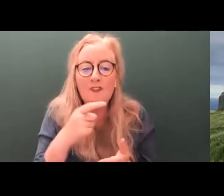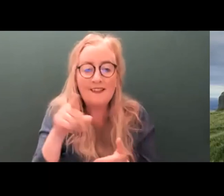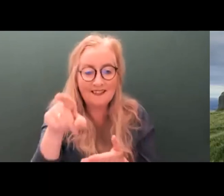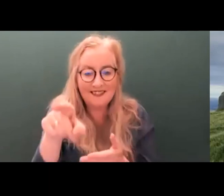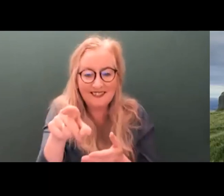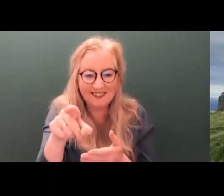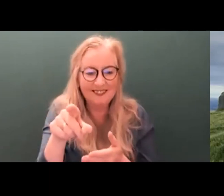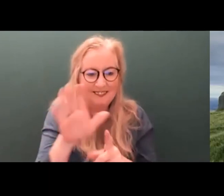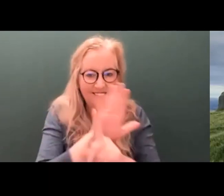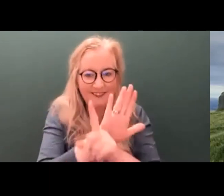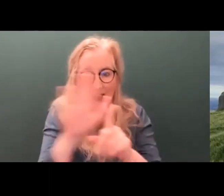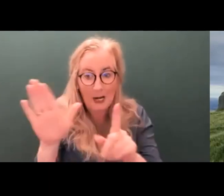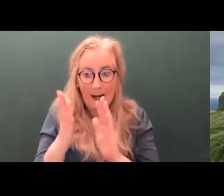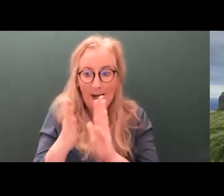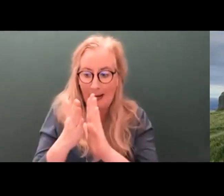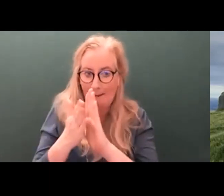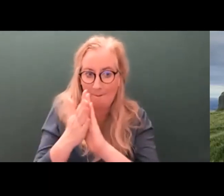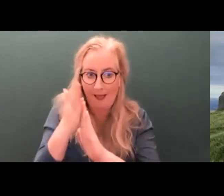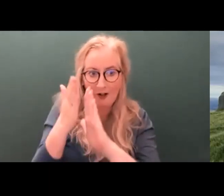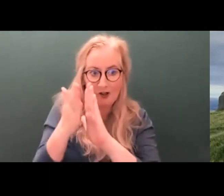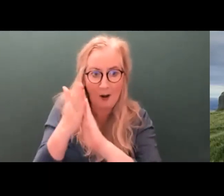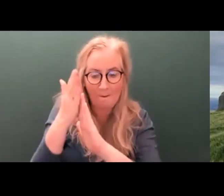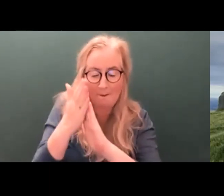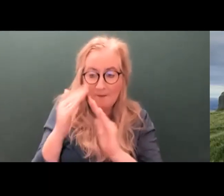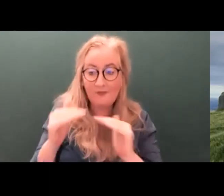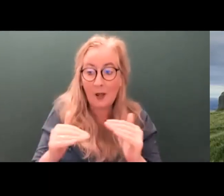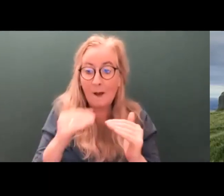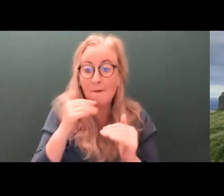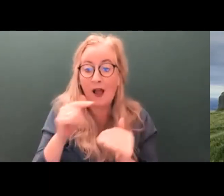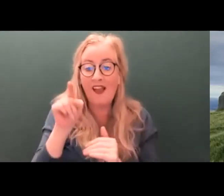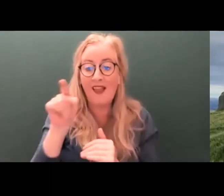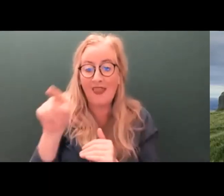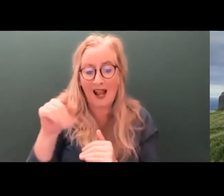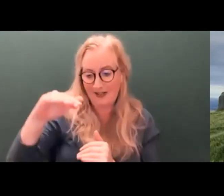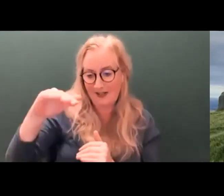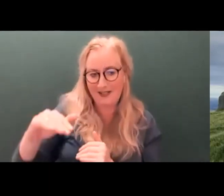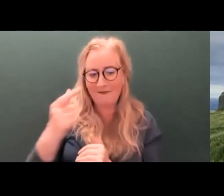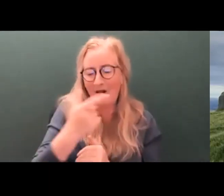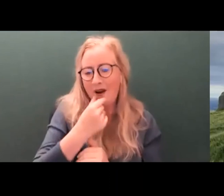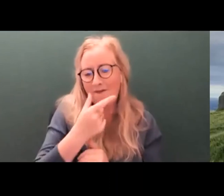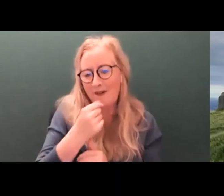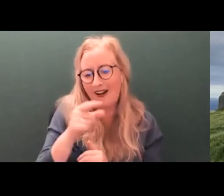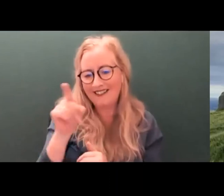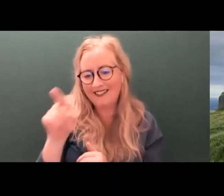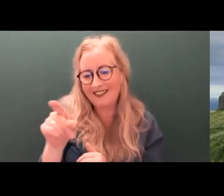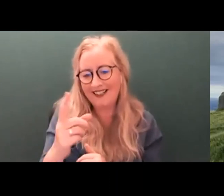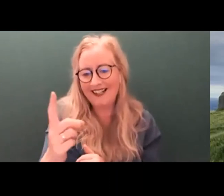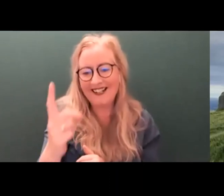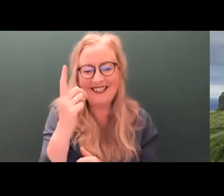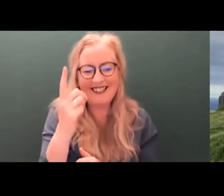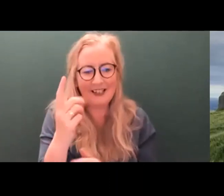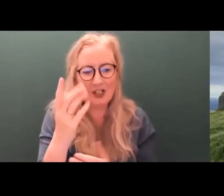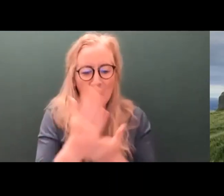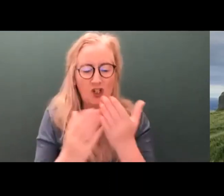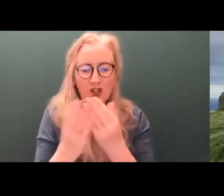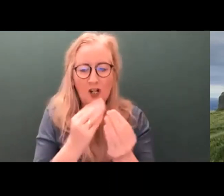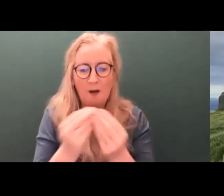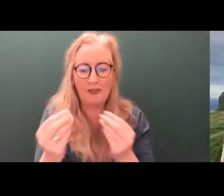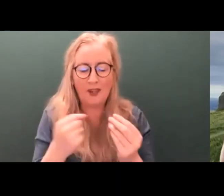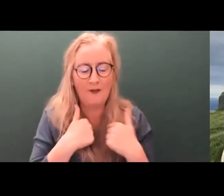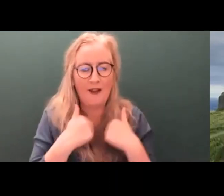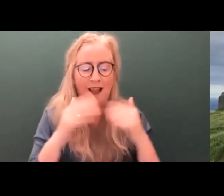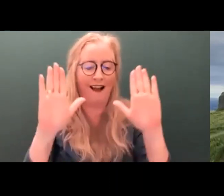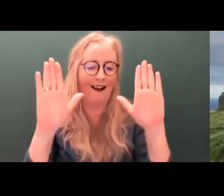me to build up that. But this little boy did something that we really love.